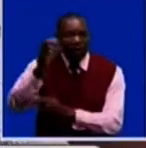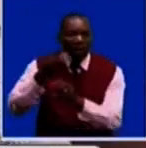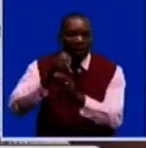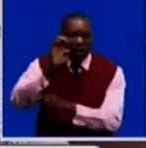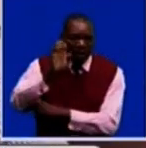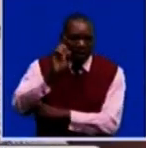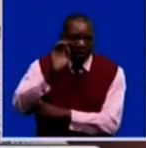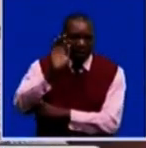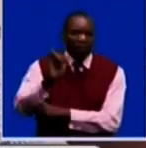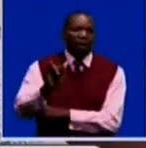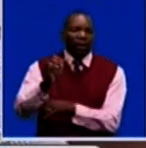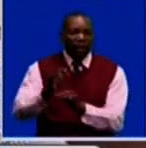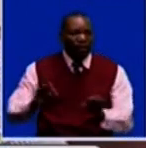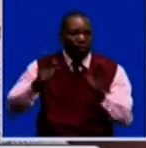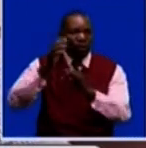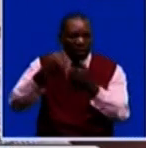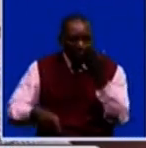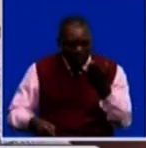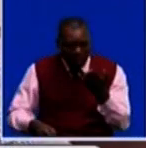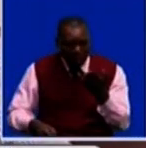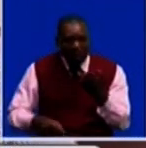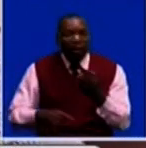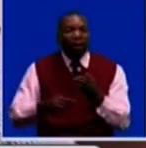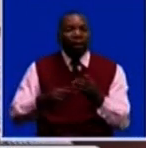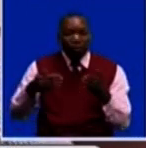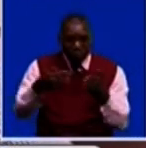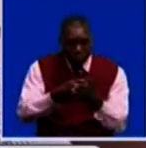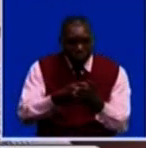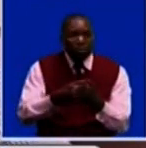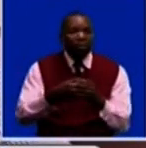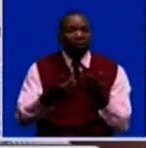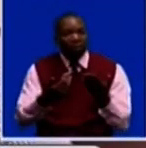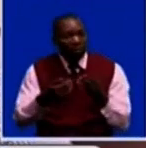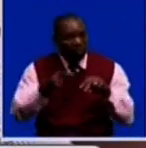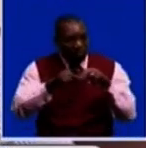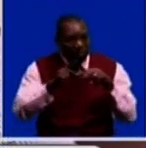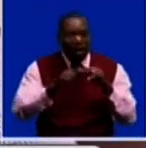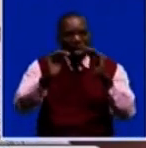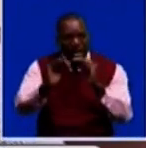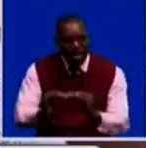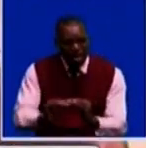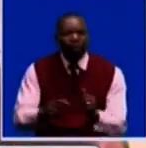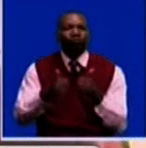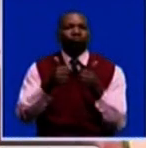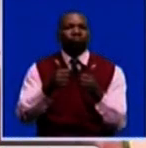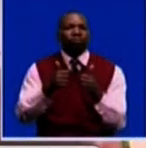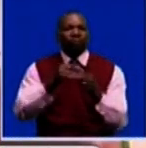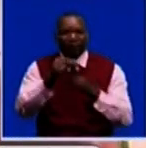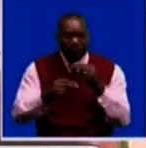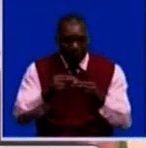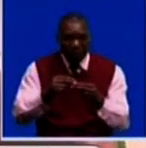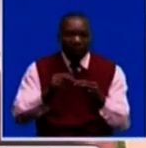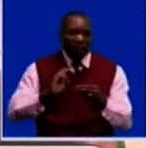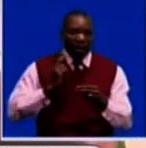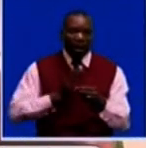Hamogale. Most importantly, the fact that the new infections are going down is a good sign, because it means we can close the tap, because